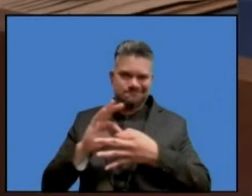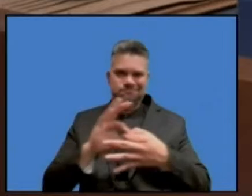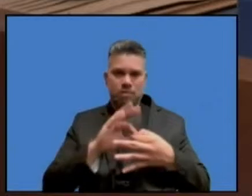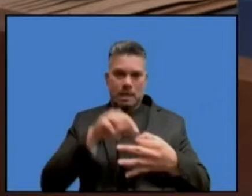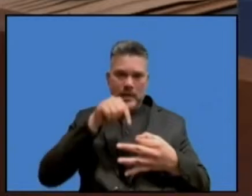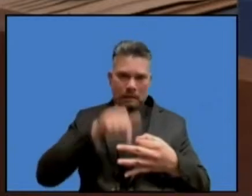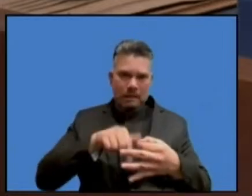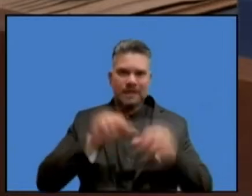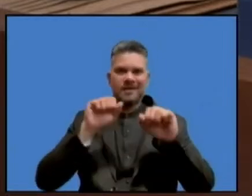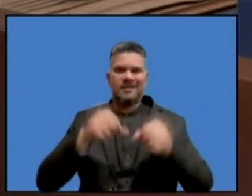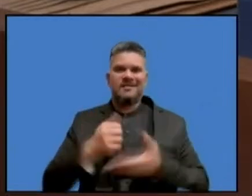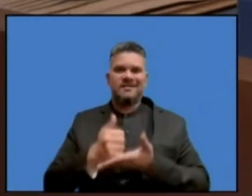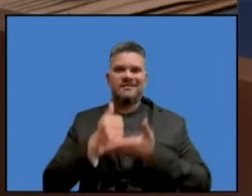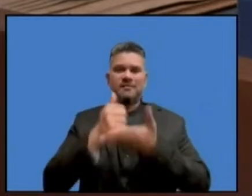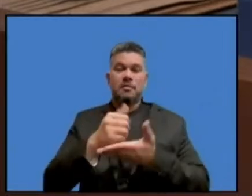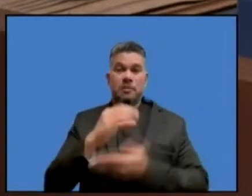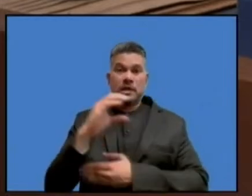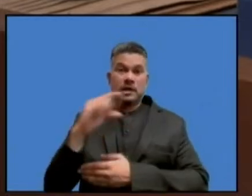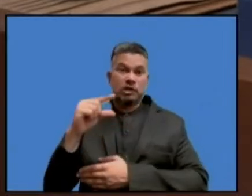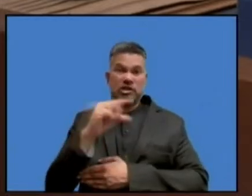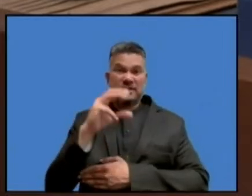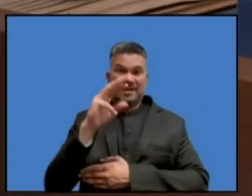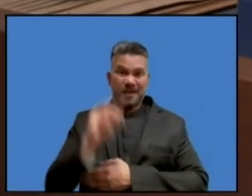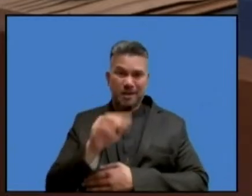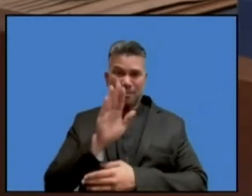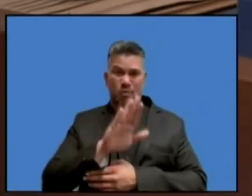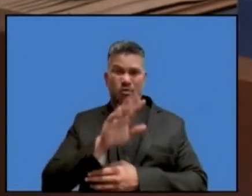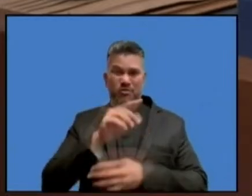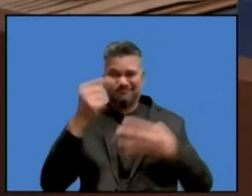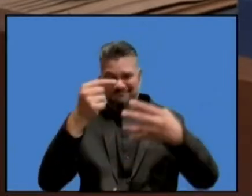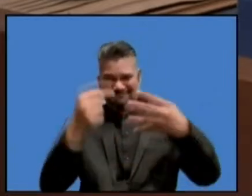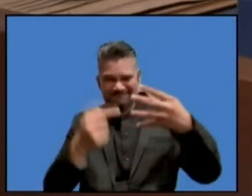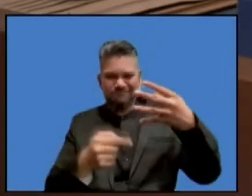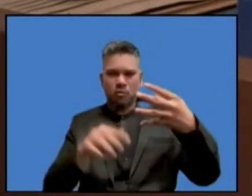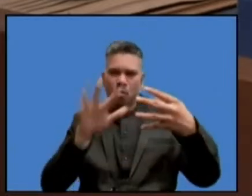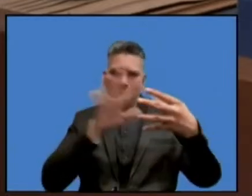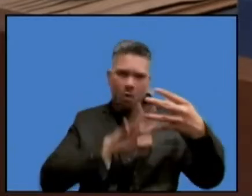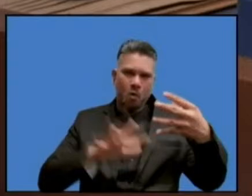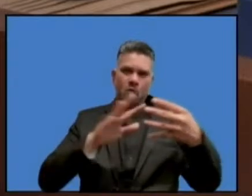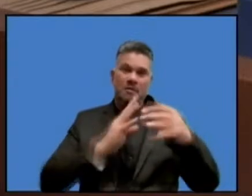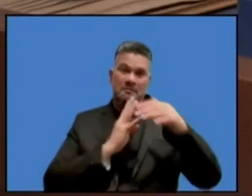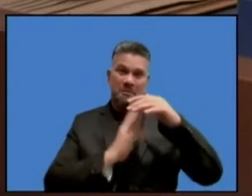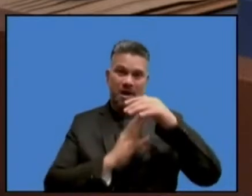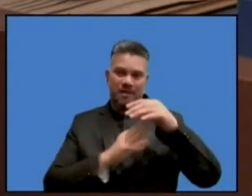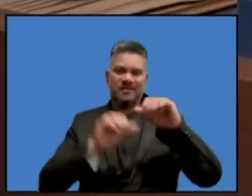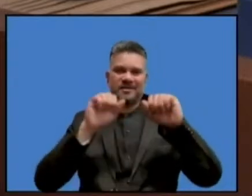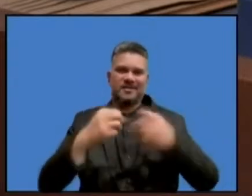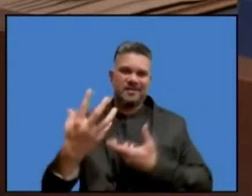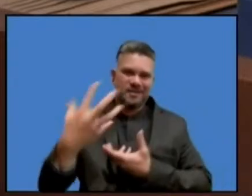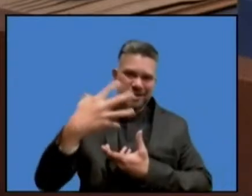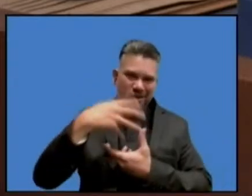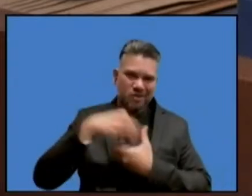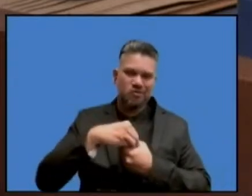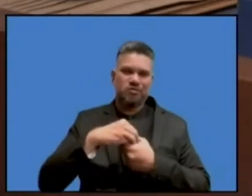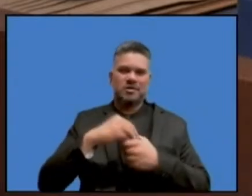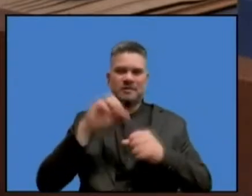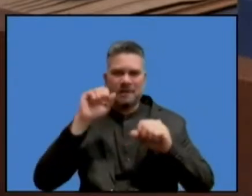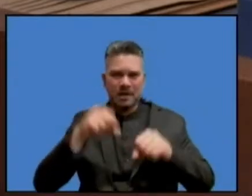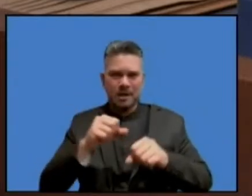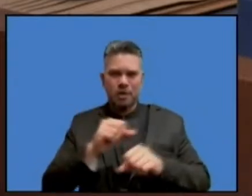whole-of-society approach, ensuring that migration are inclusive, transparent, and responsive to the needs of all sectors